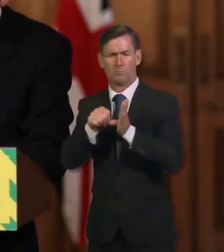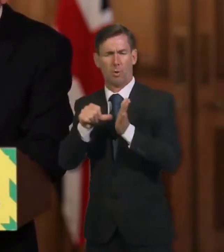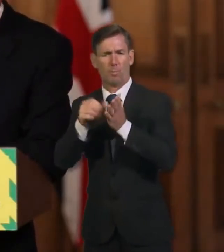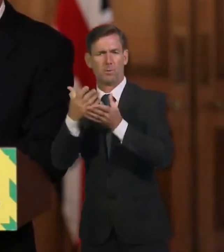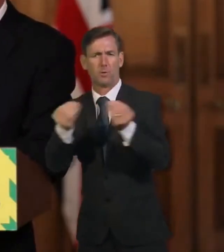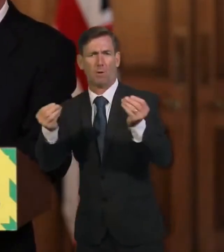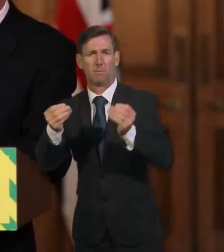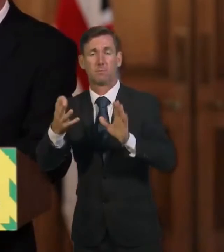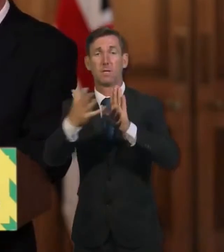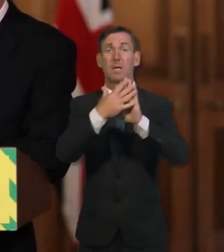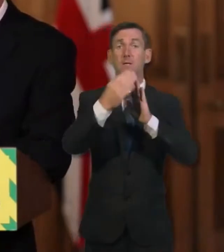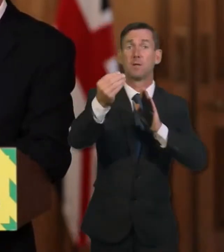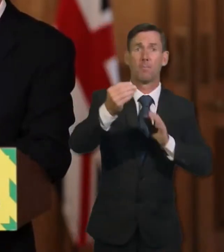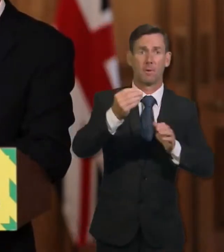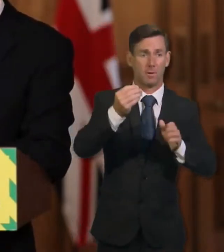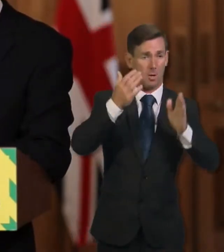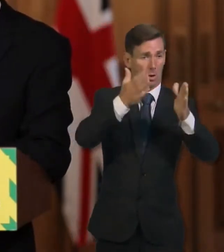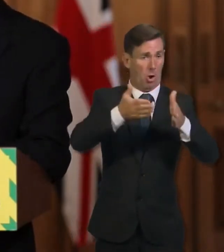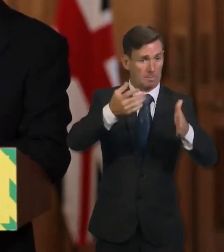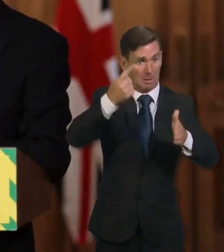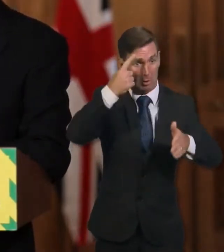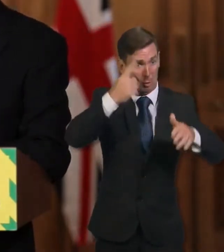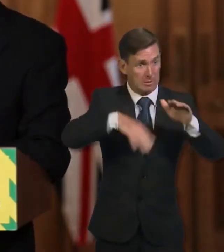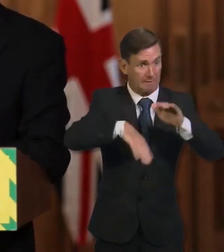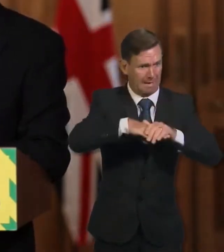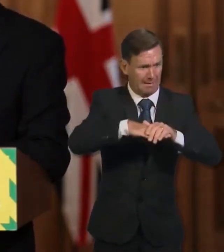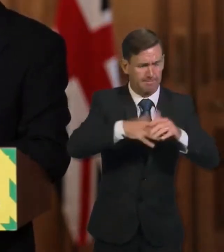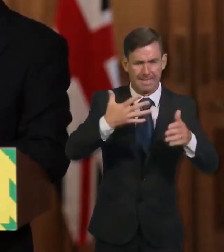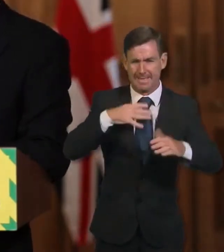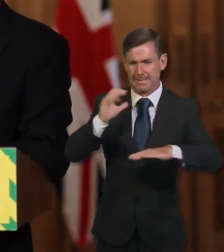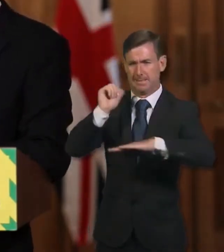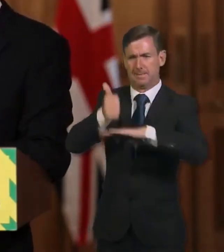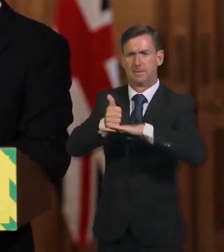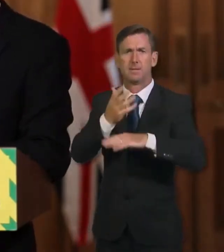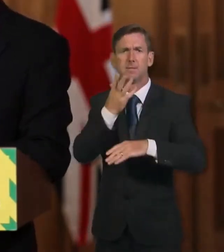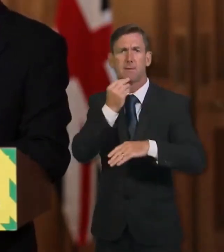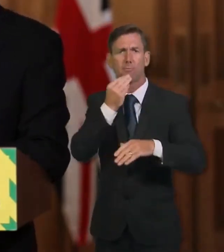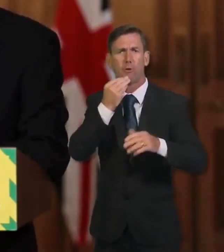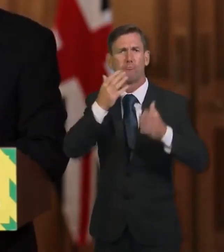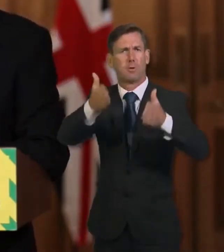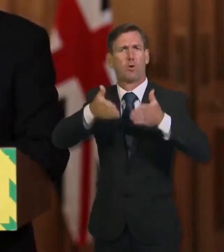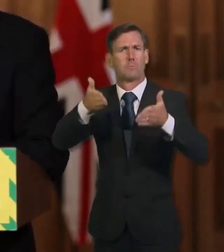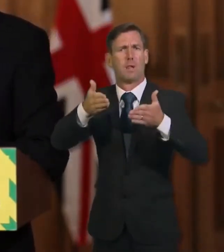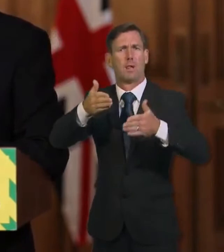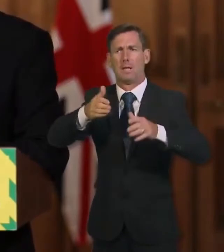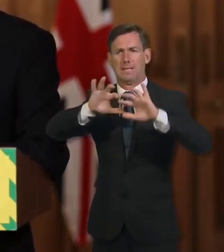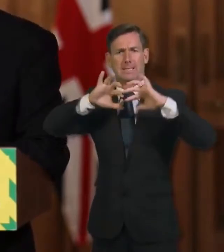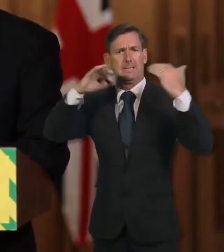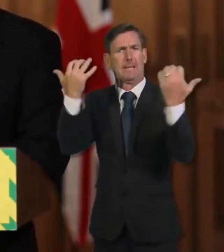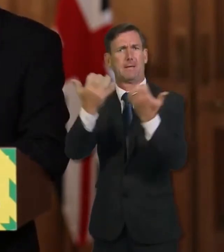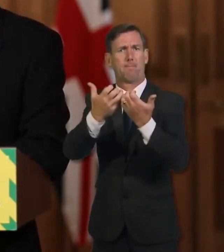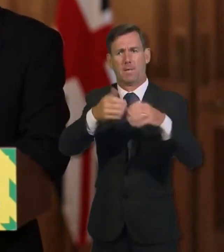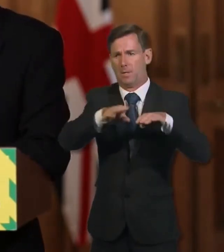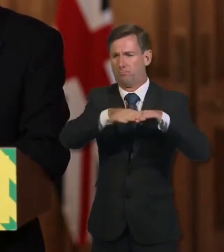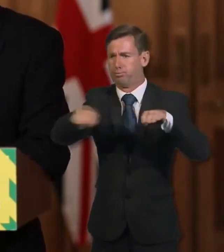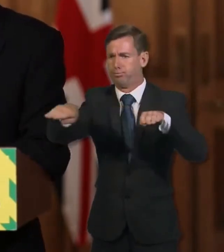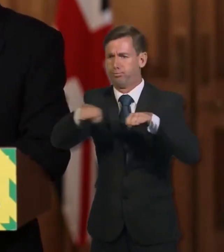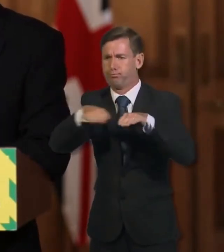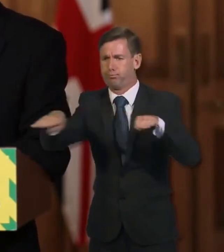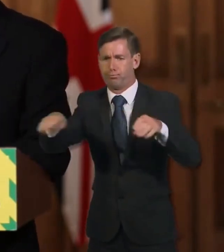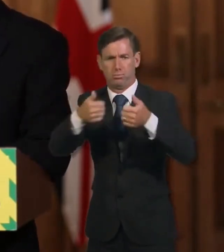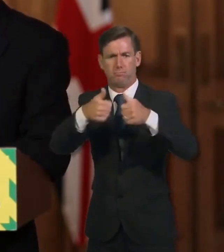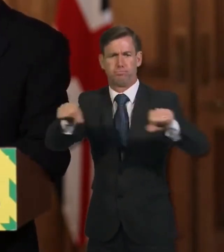record speed. We've set up the track and trace system. We've rolled out massive amounts of protective